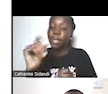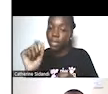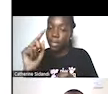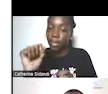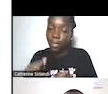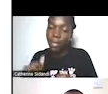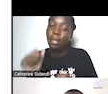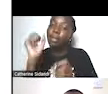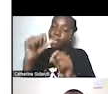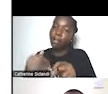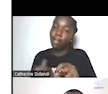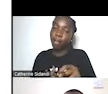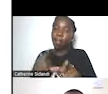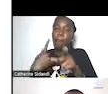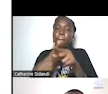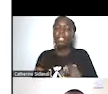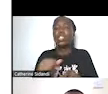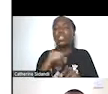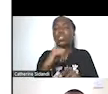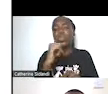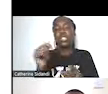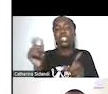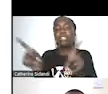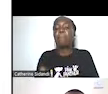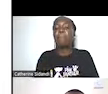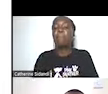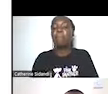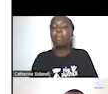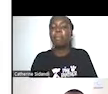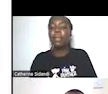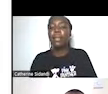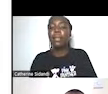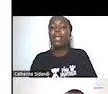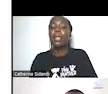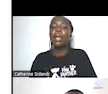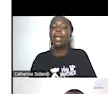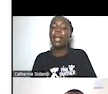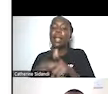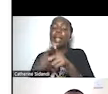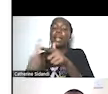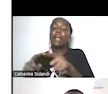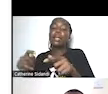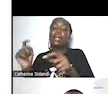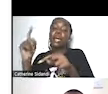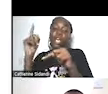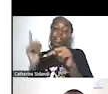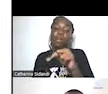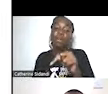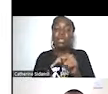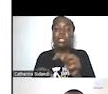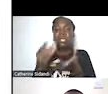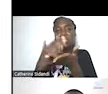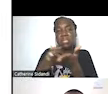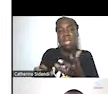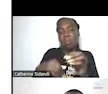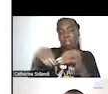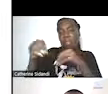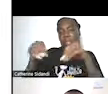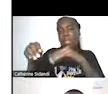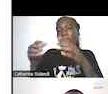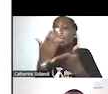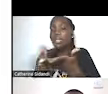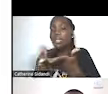not the same, that cannot be, that some are structured, some are unstructured. So